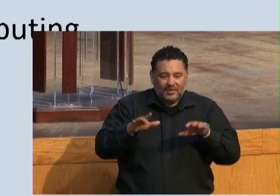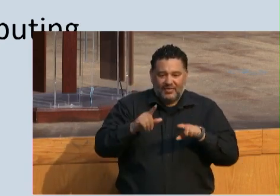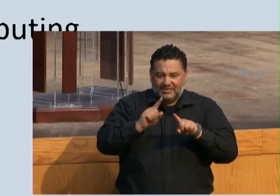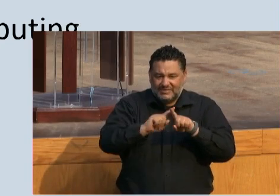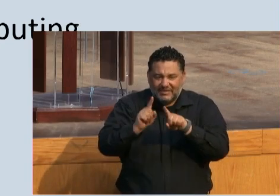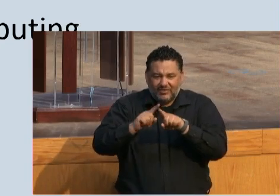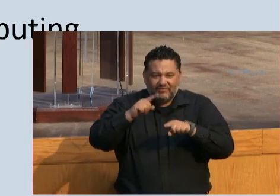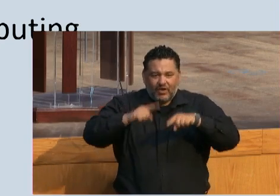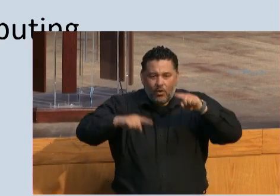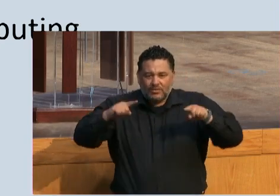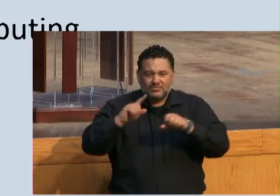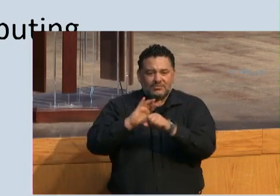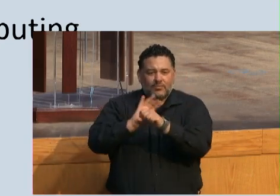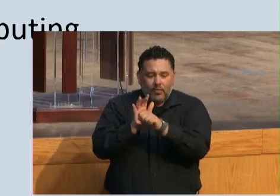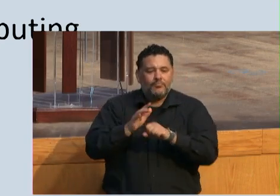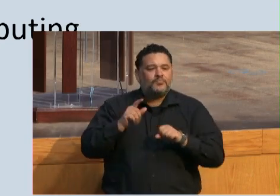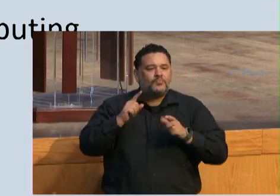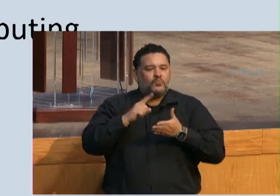we could expect from it.